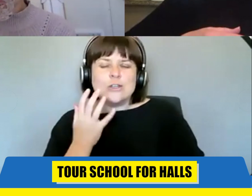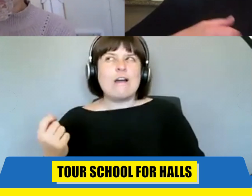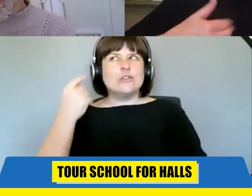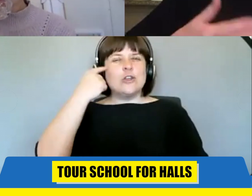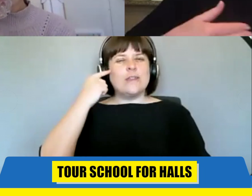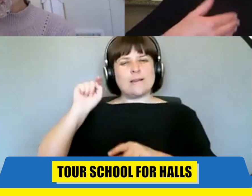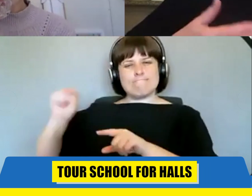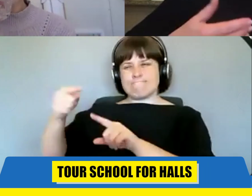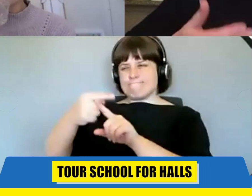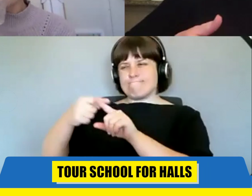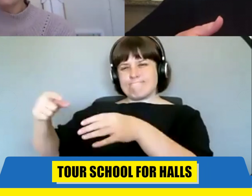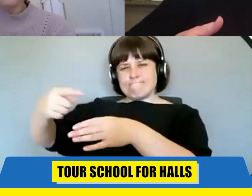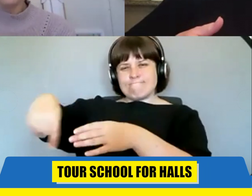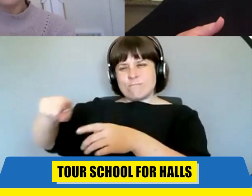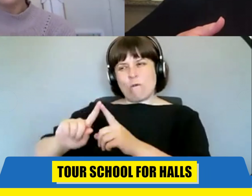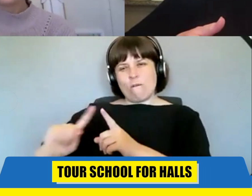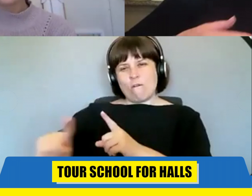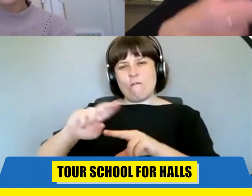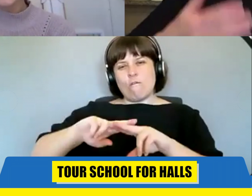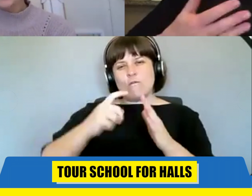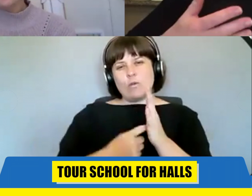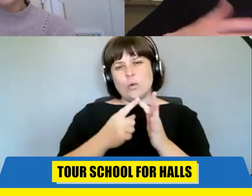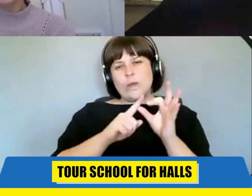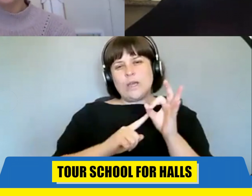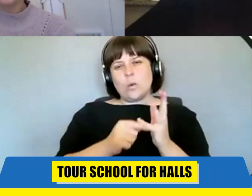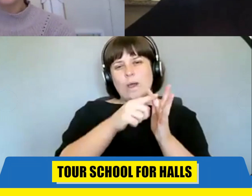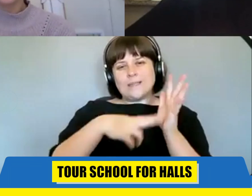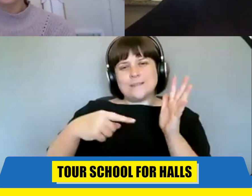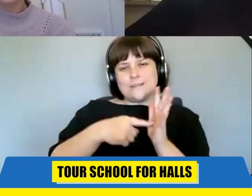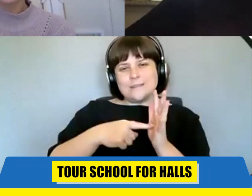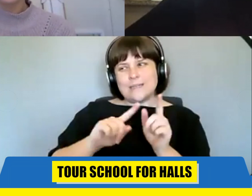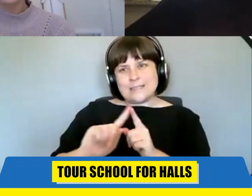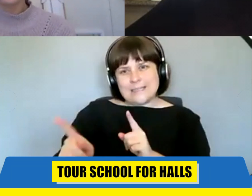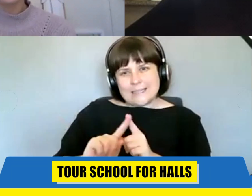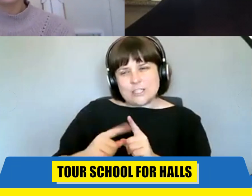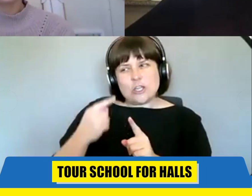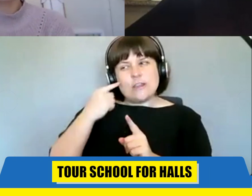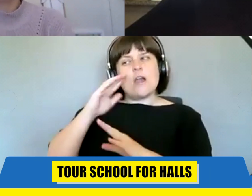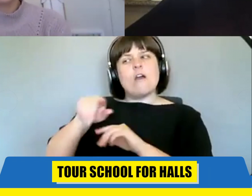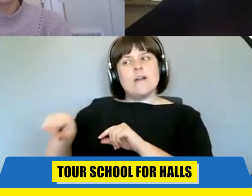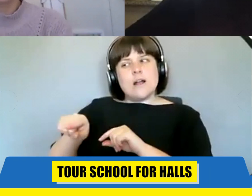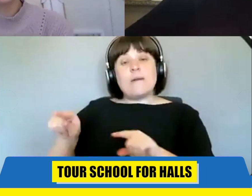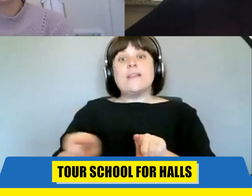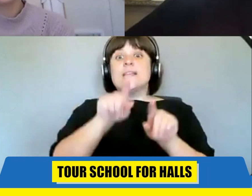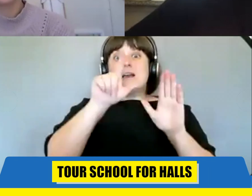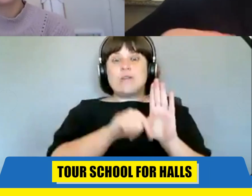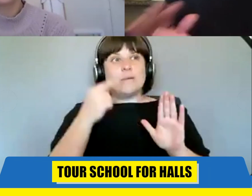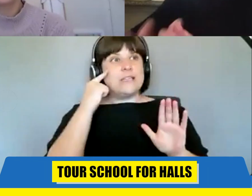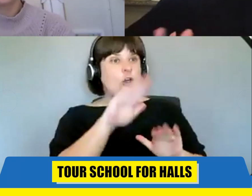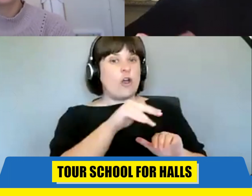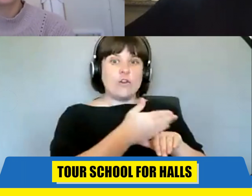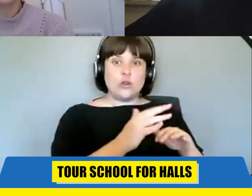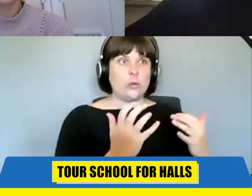how you keep them interested, as well as, attracting potential audiences.